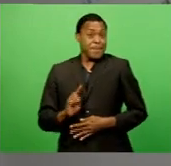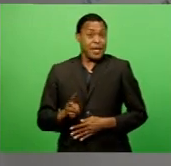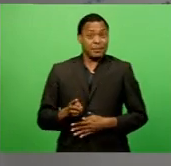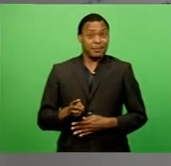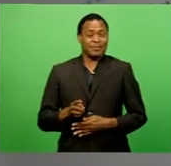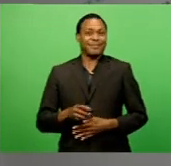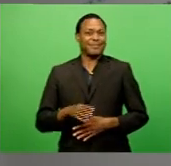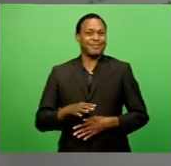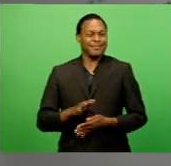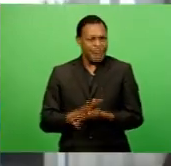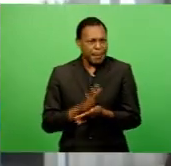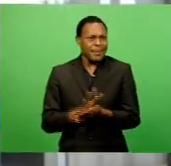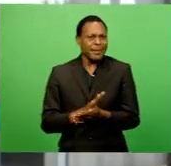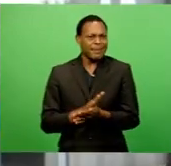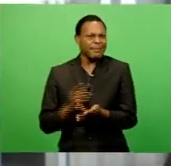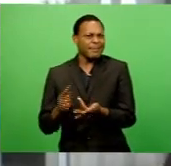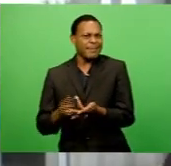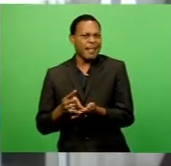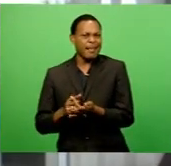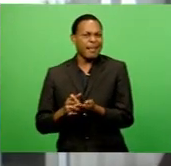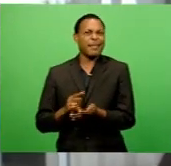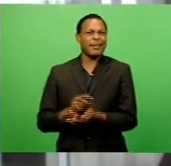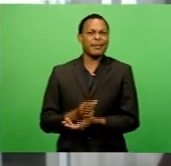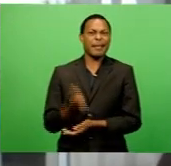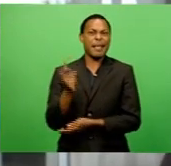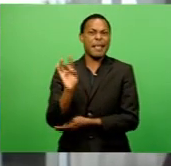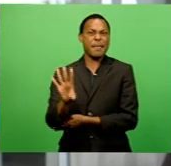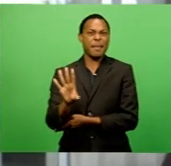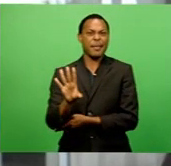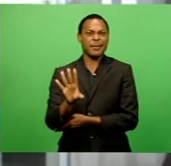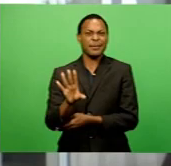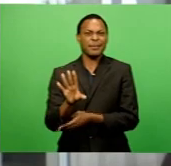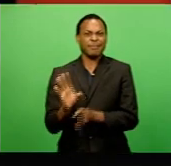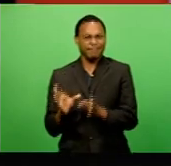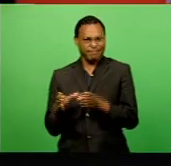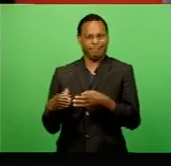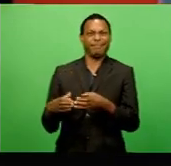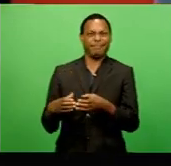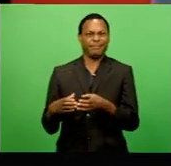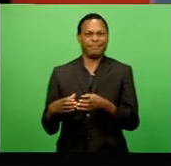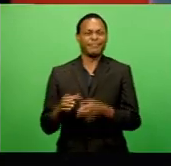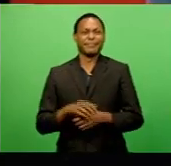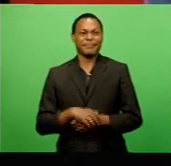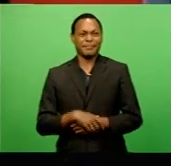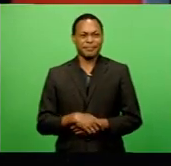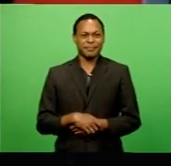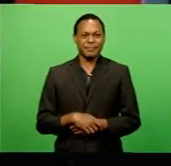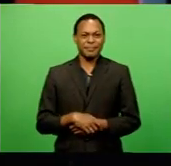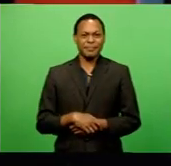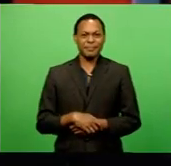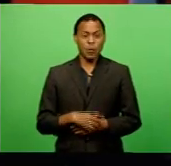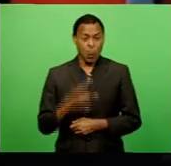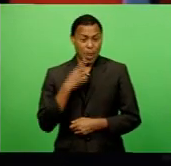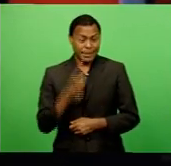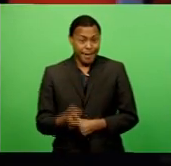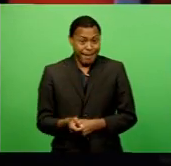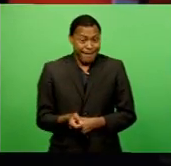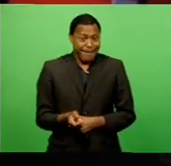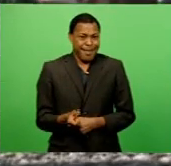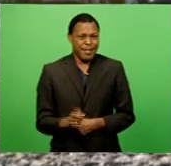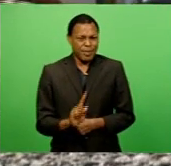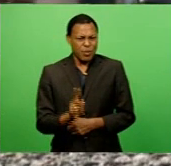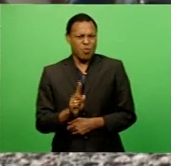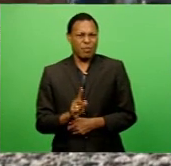independent body has confirmed what we've suspected and have known all along. Said Qayyum says an earlier independent survey